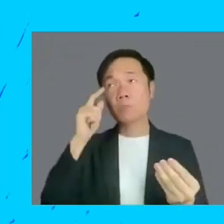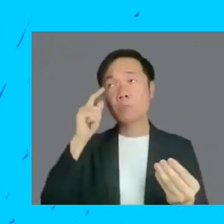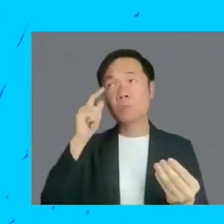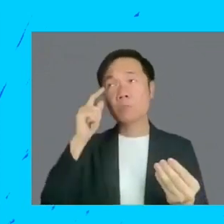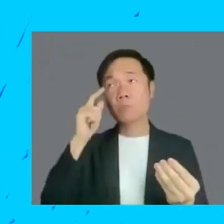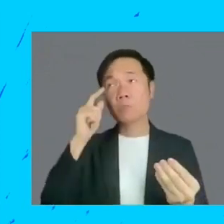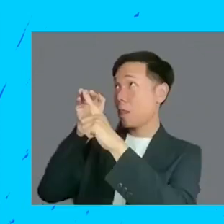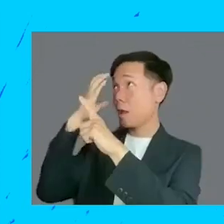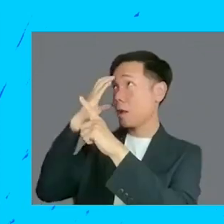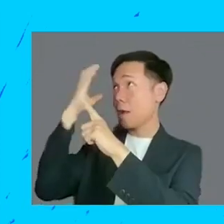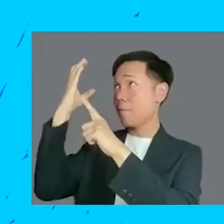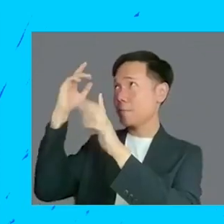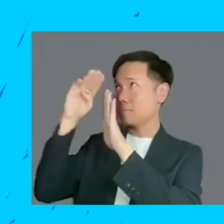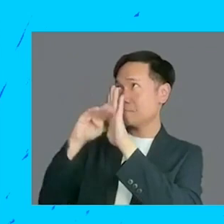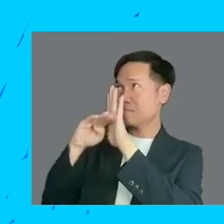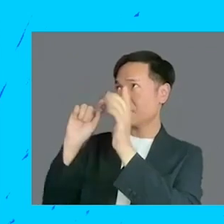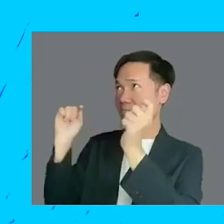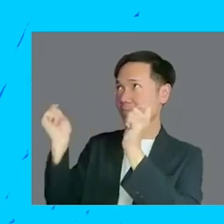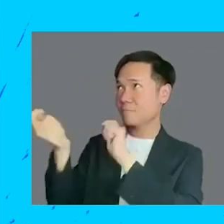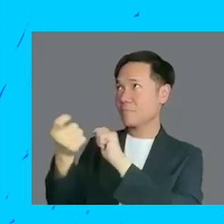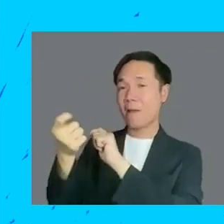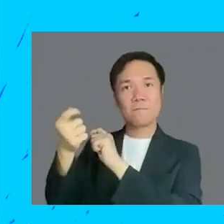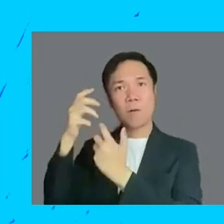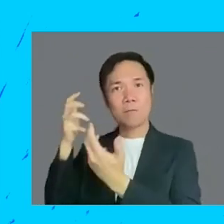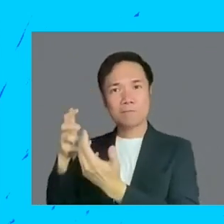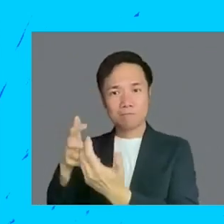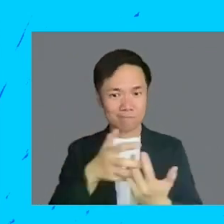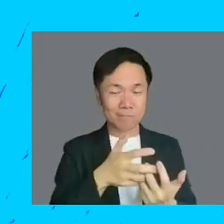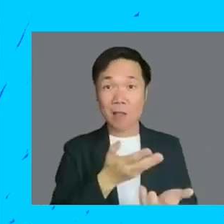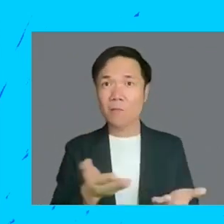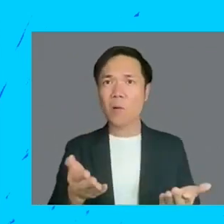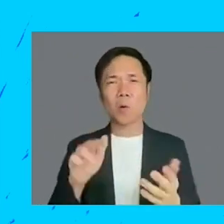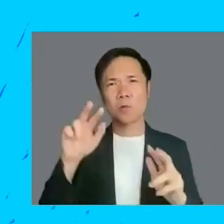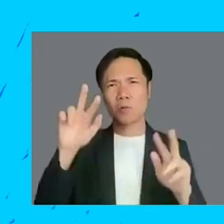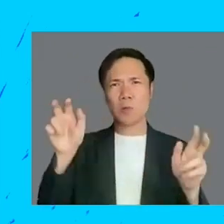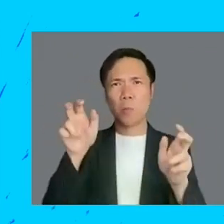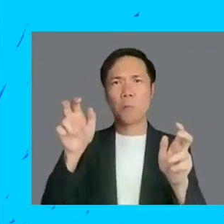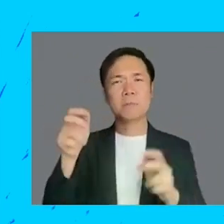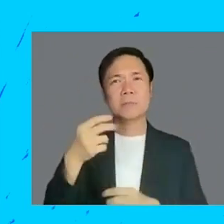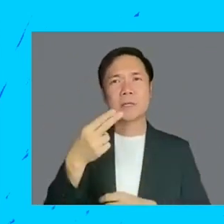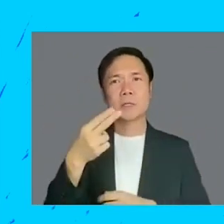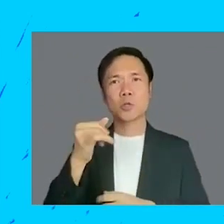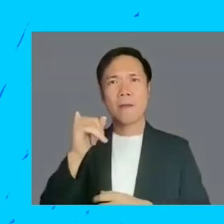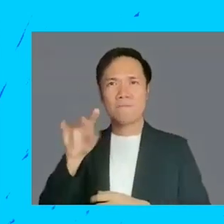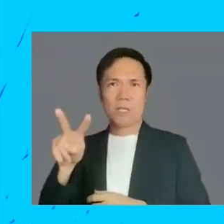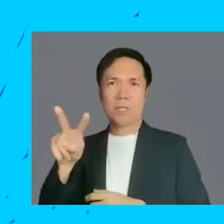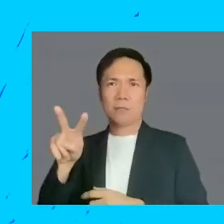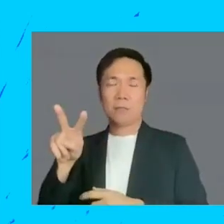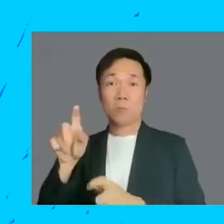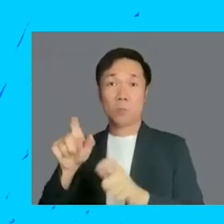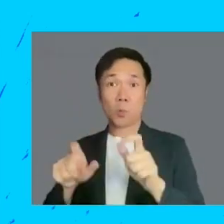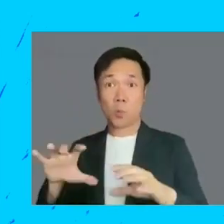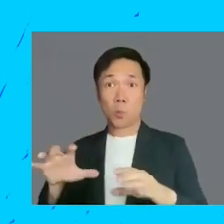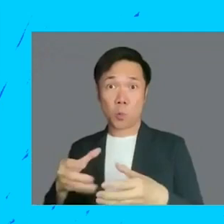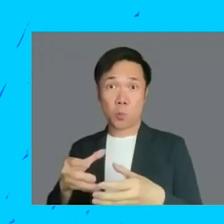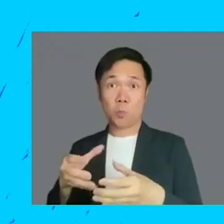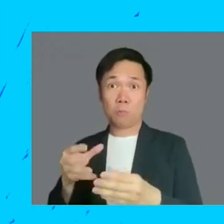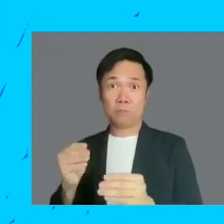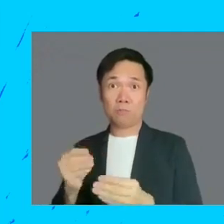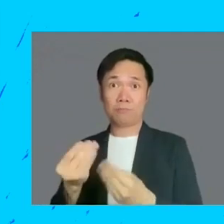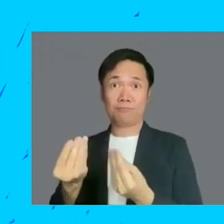multi-sectoral responses that address the social determinants of HIV for youth, especially for traditionally marginalized gender